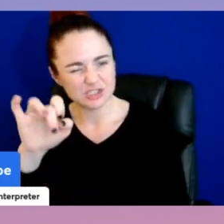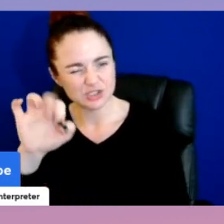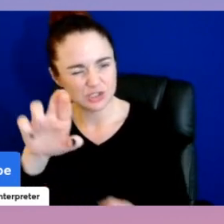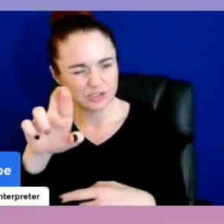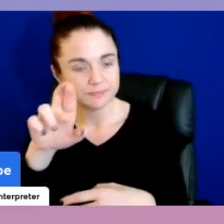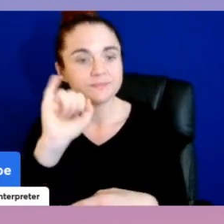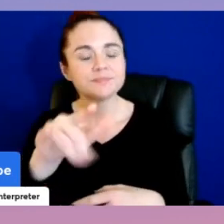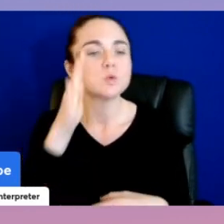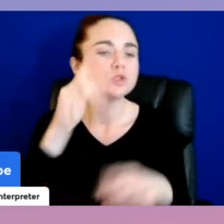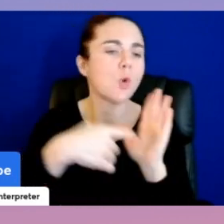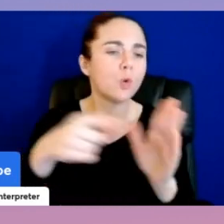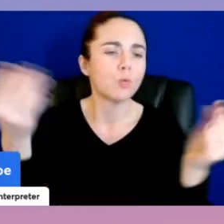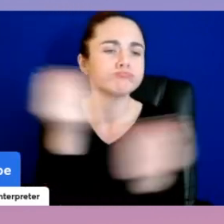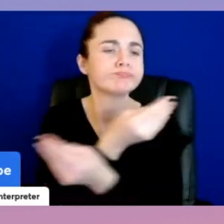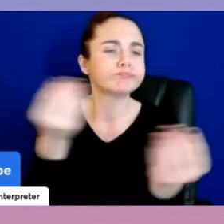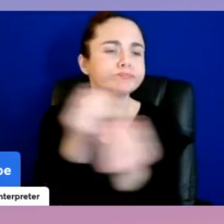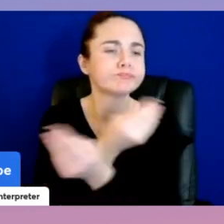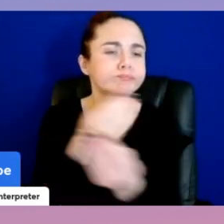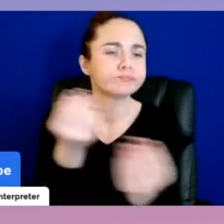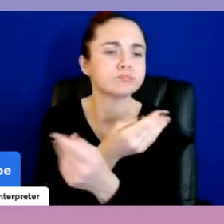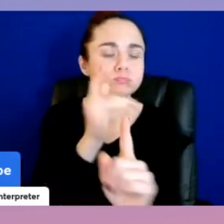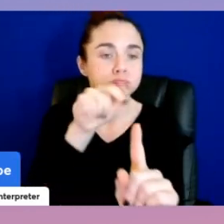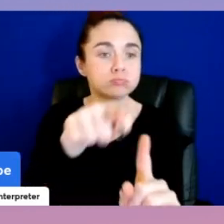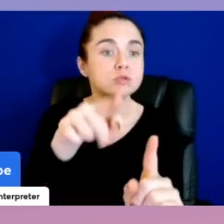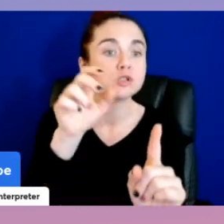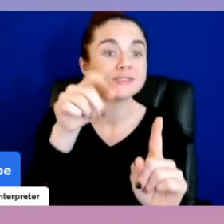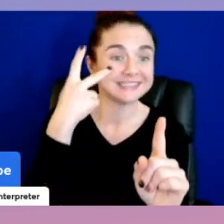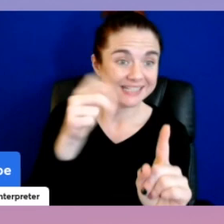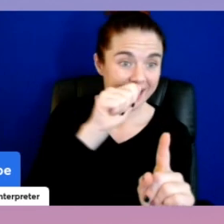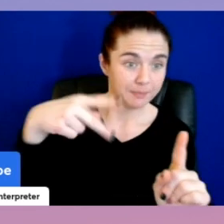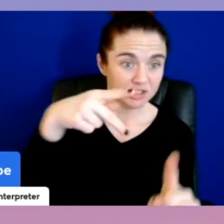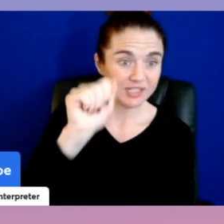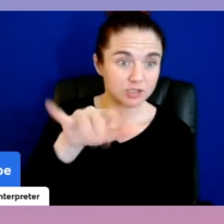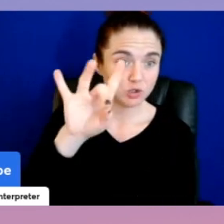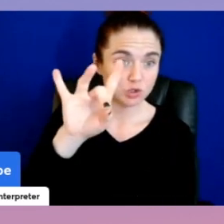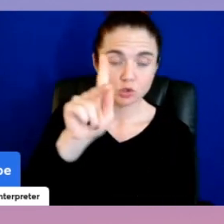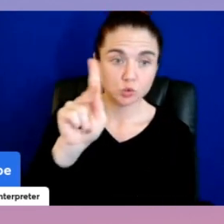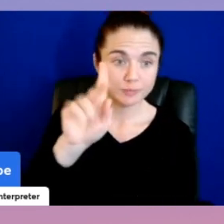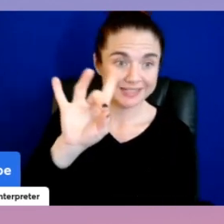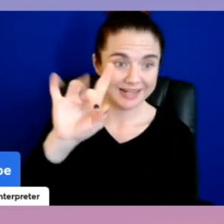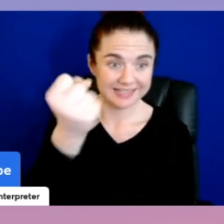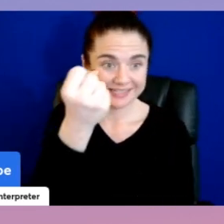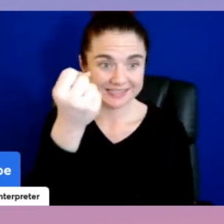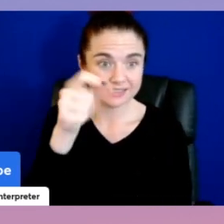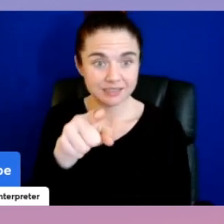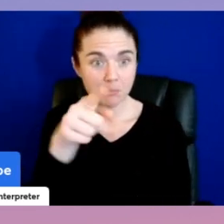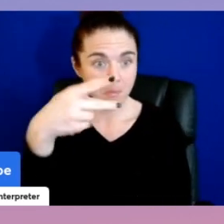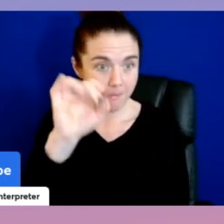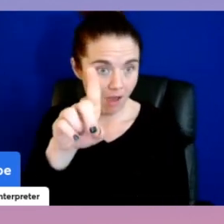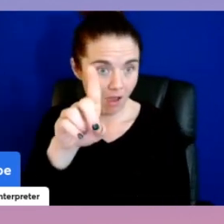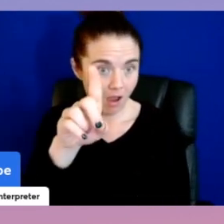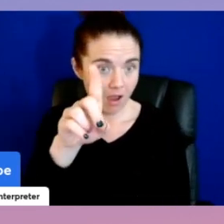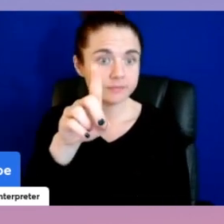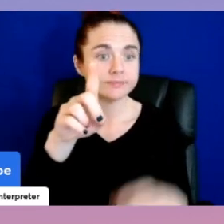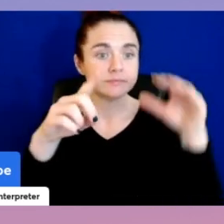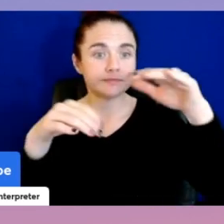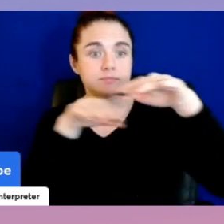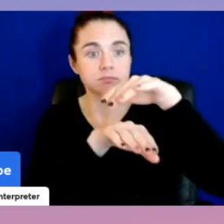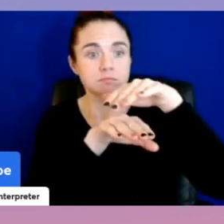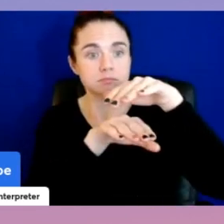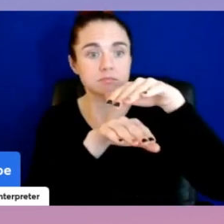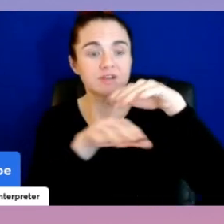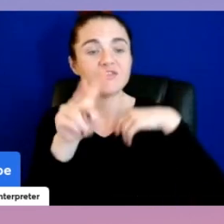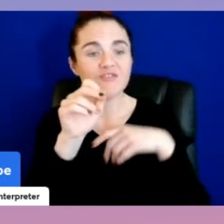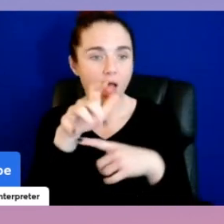Kubernetes looks like this. You have an application Kubernetes pod with a mounted volume. Inside of this pod, we've